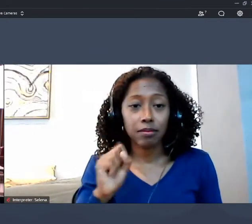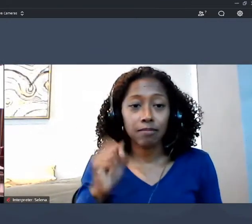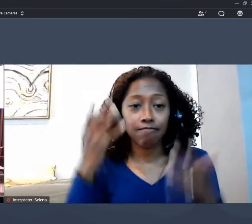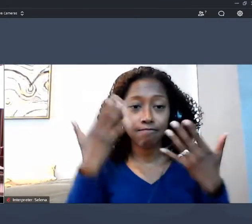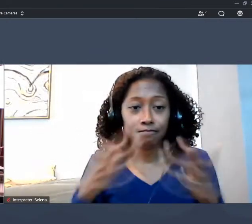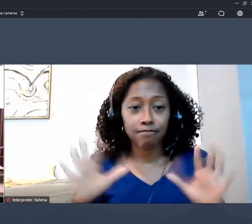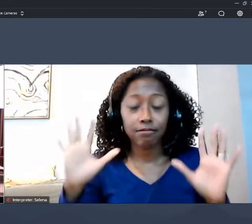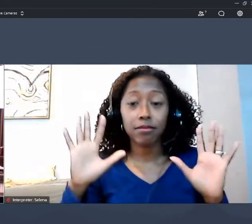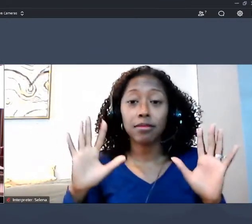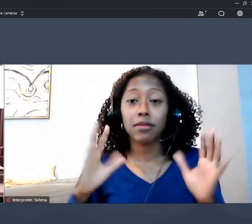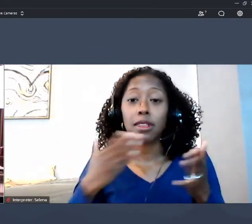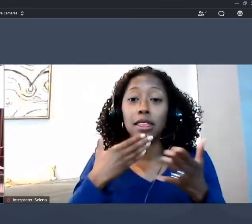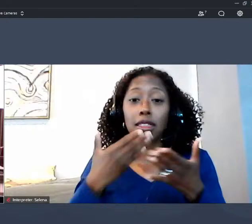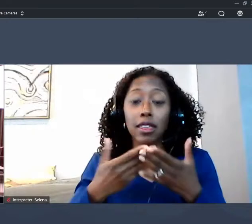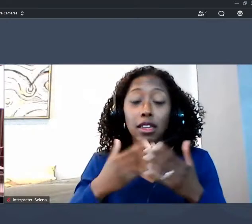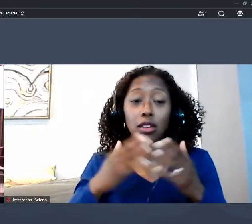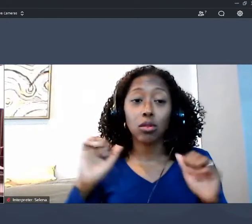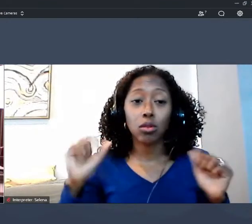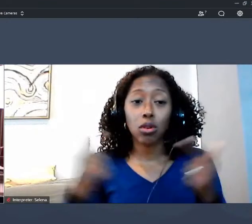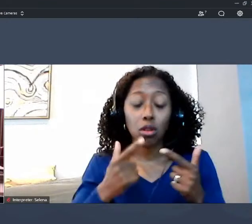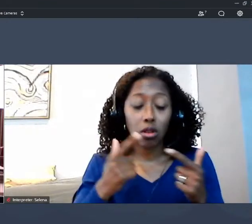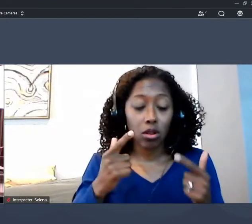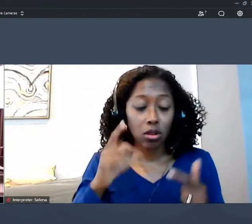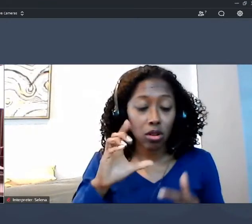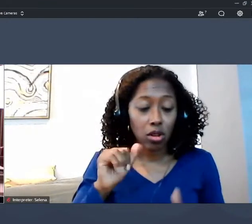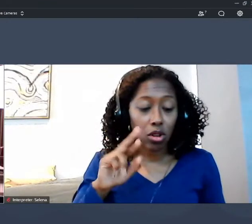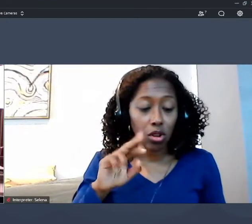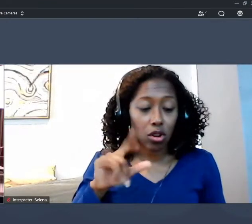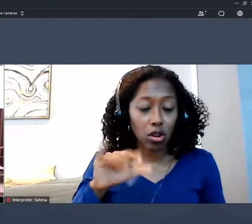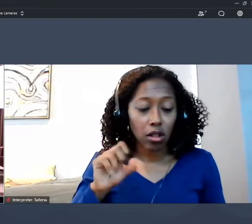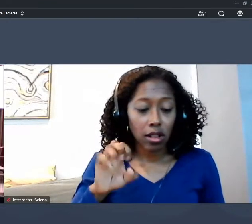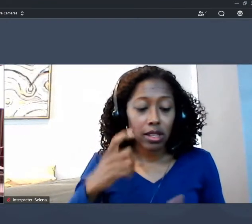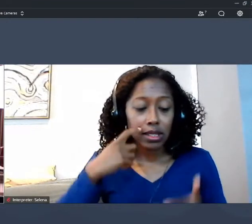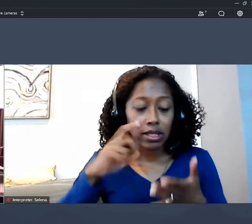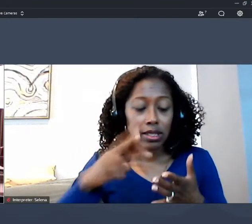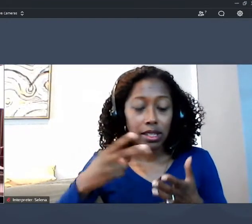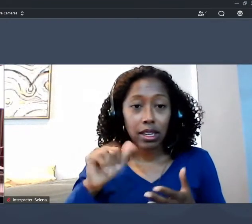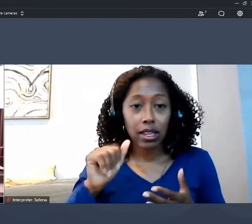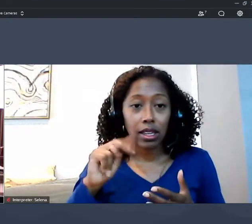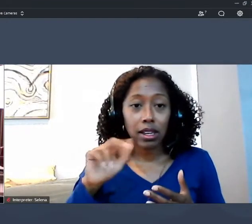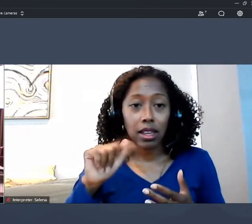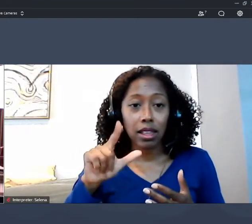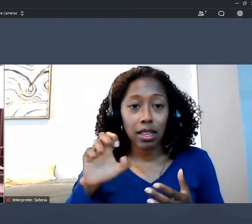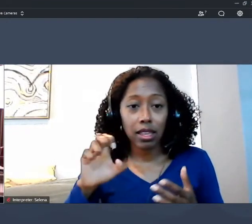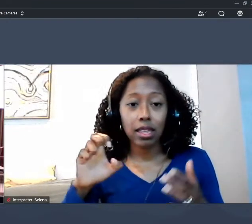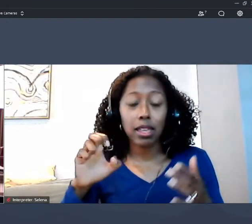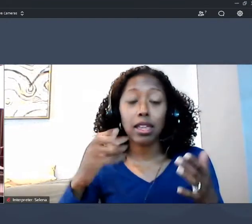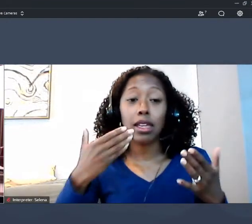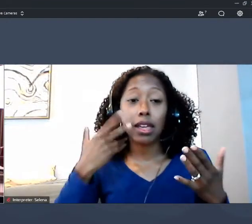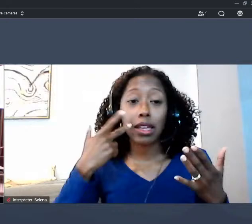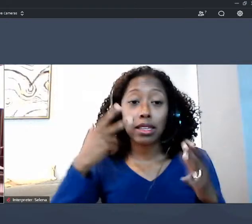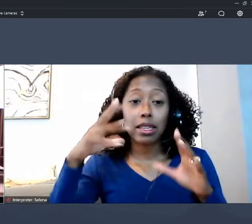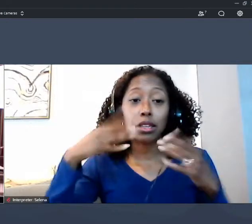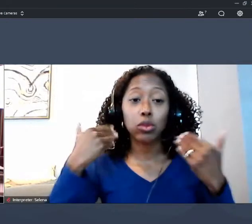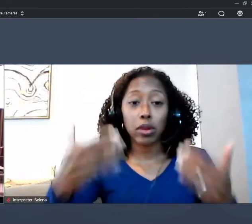Apologies. Thank you very much. It was moved by Councilman Carlisle, seconded by Council Lady Robinson. I see no members in the queue, so please cast your votes on the consent agenda.